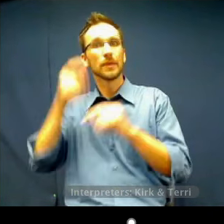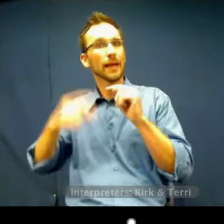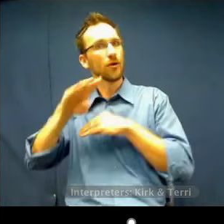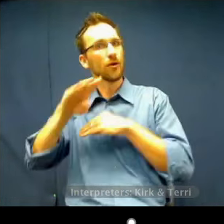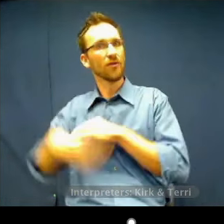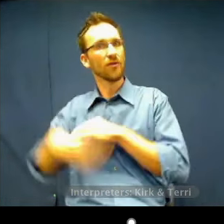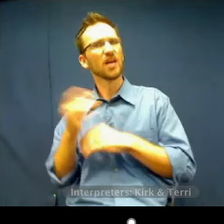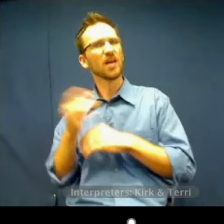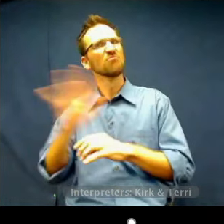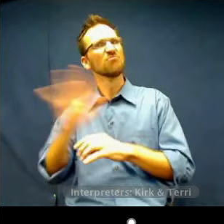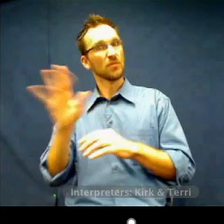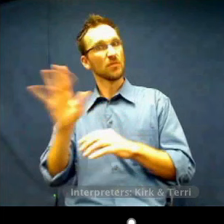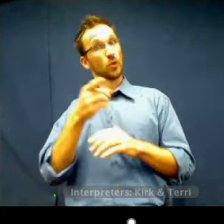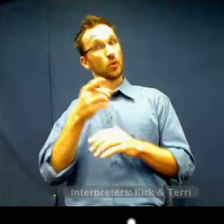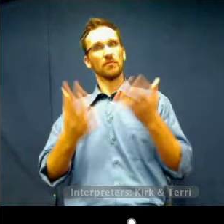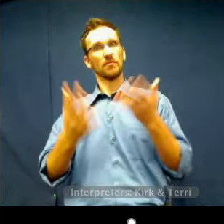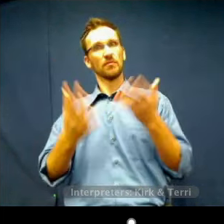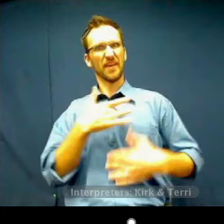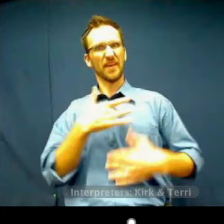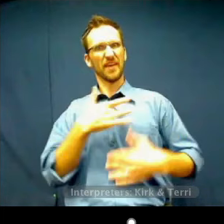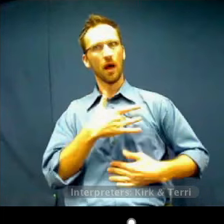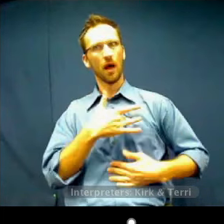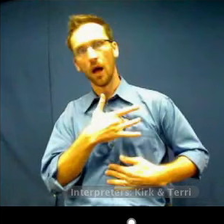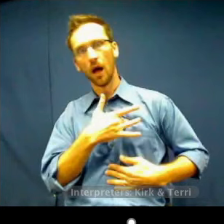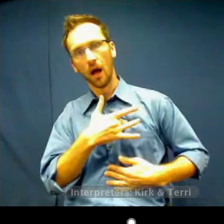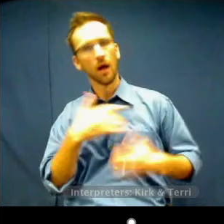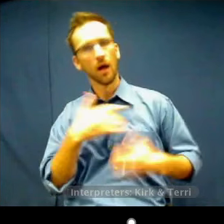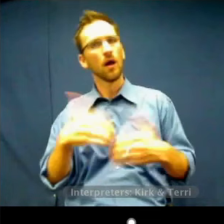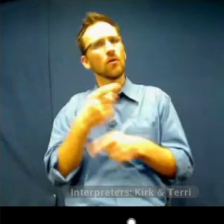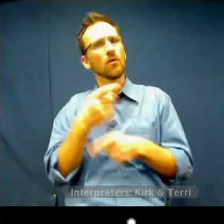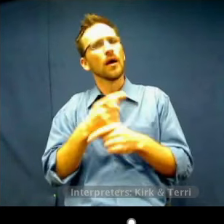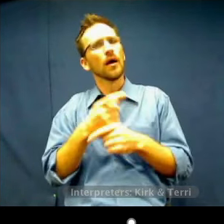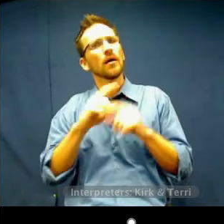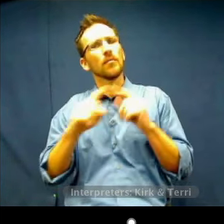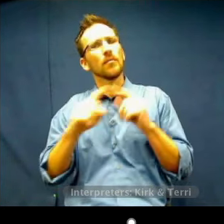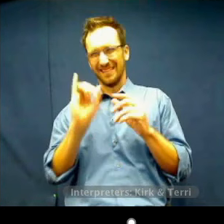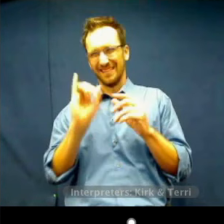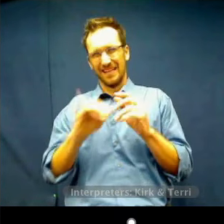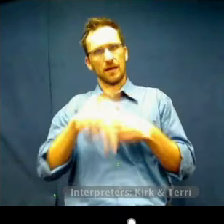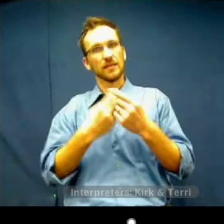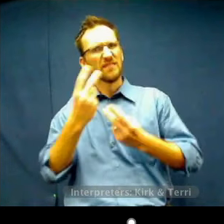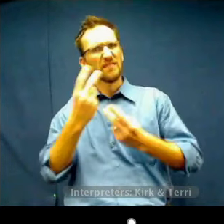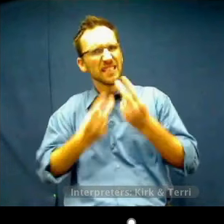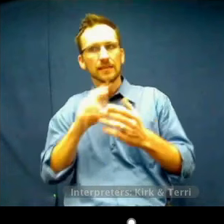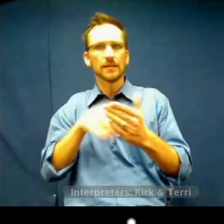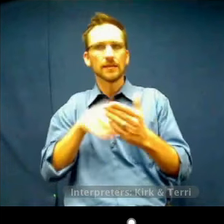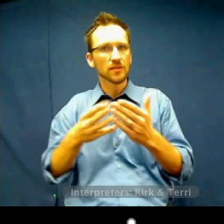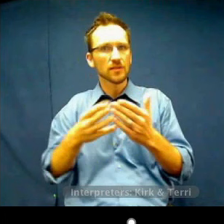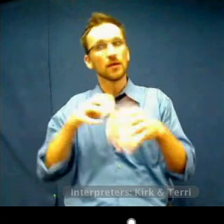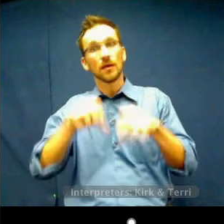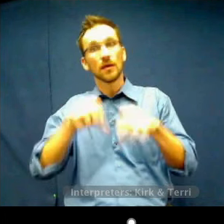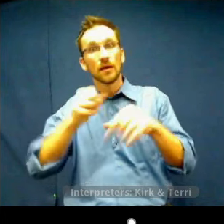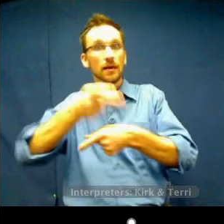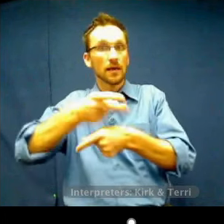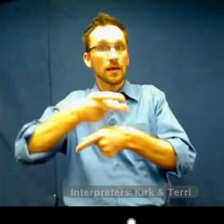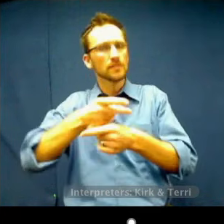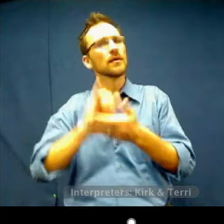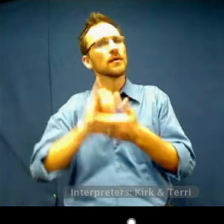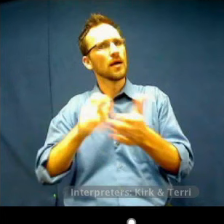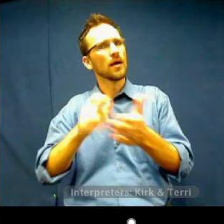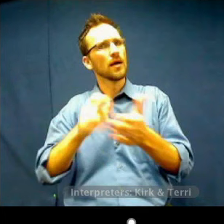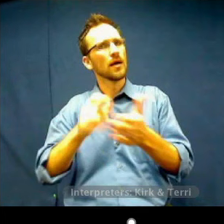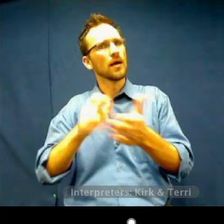Devastating. So these custody and visitation contested trials require full staffing. You really don't want to